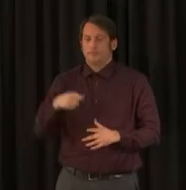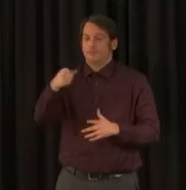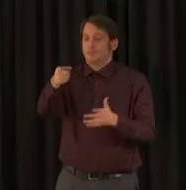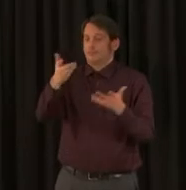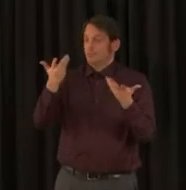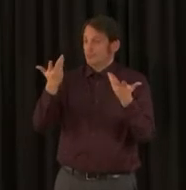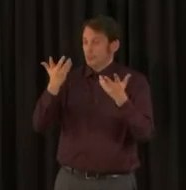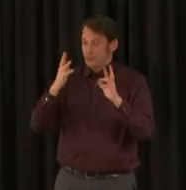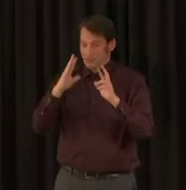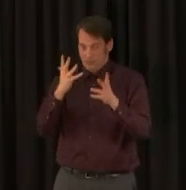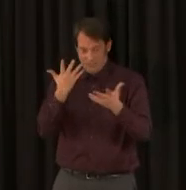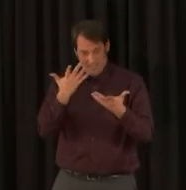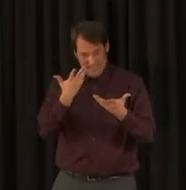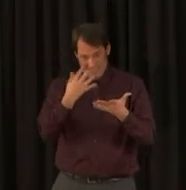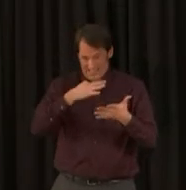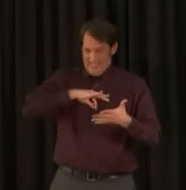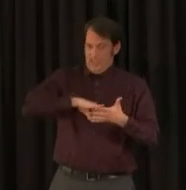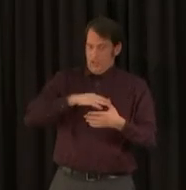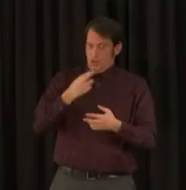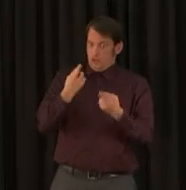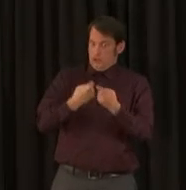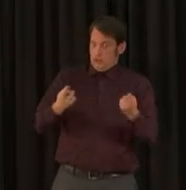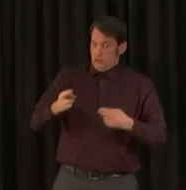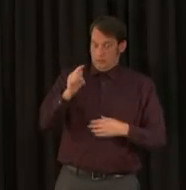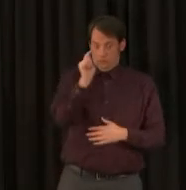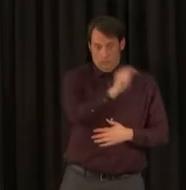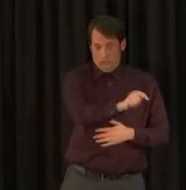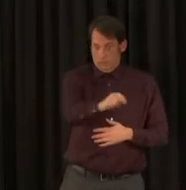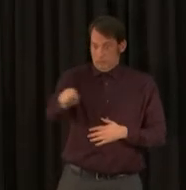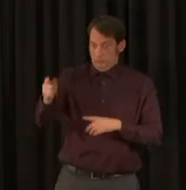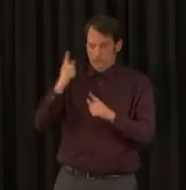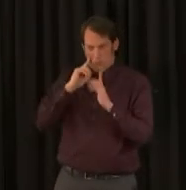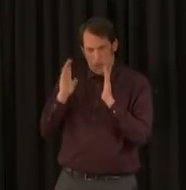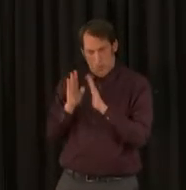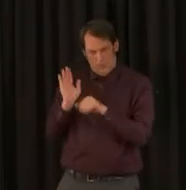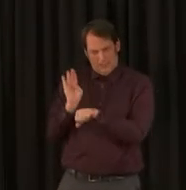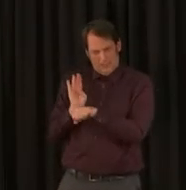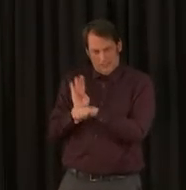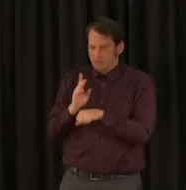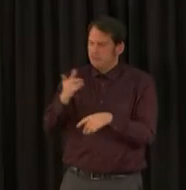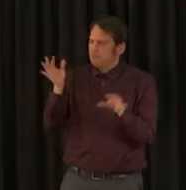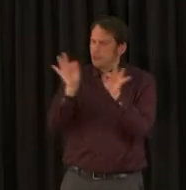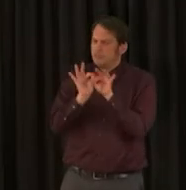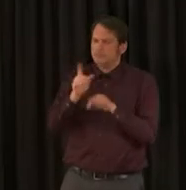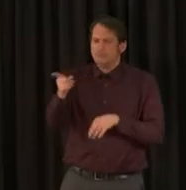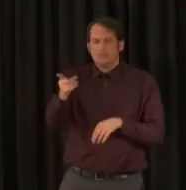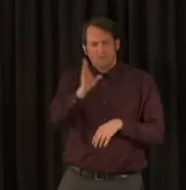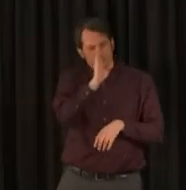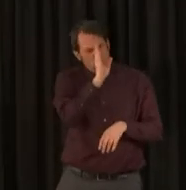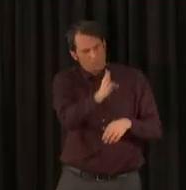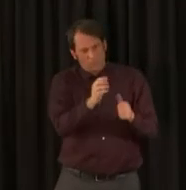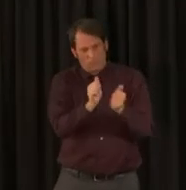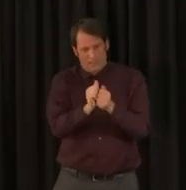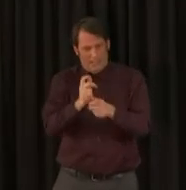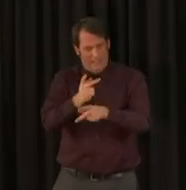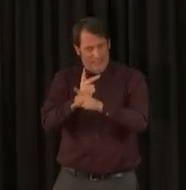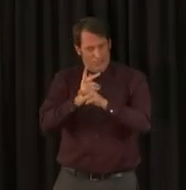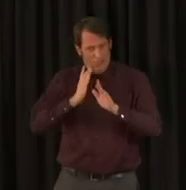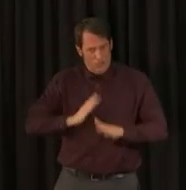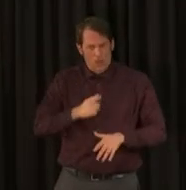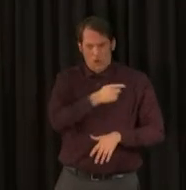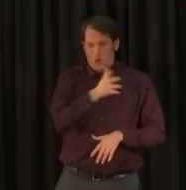small businesses is to be very candid with their lenders about, how they're going to prioritize their